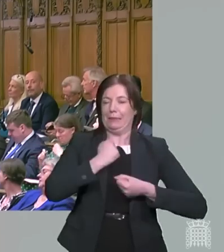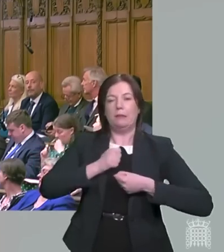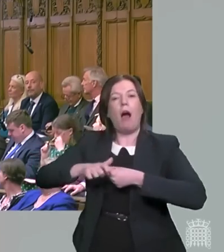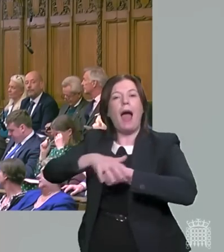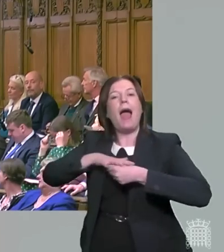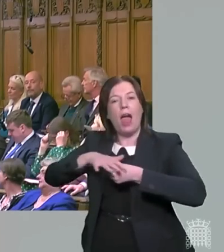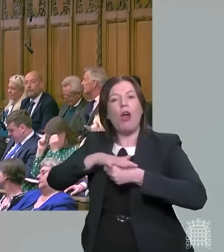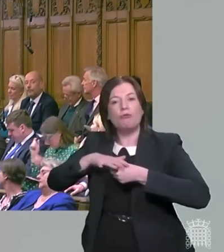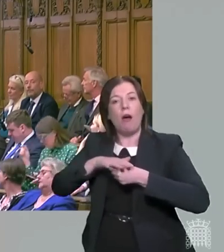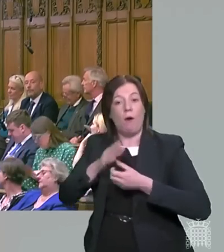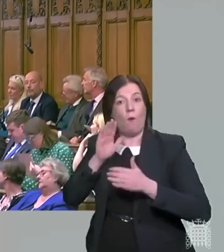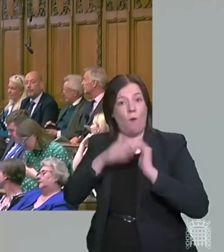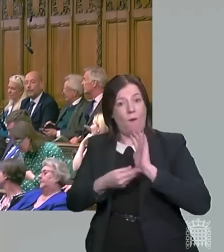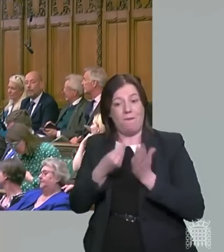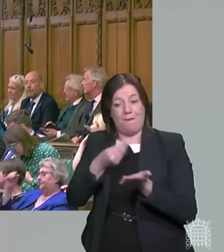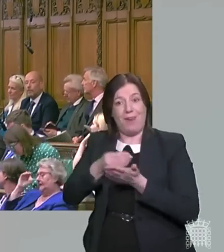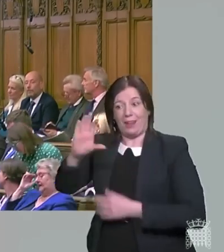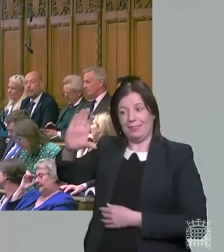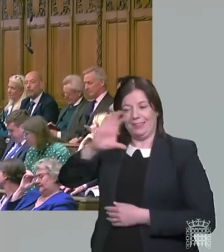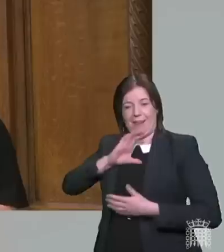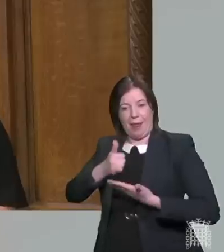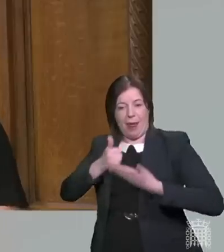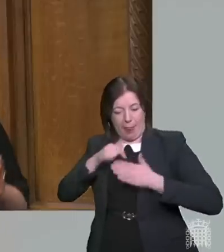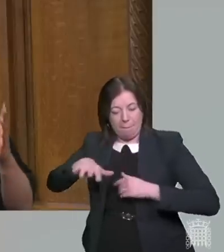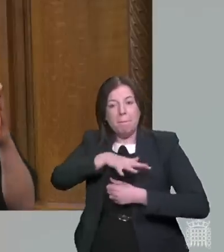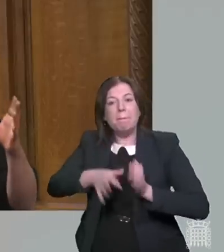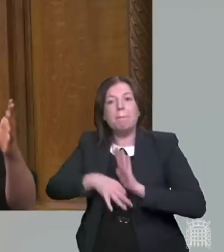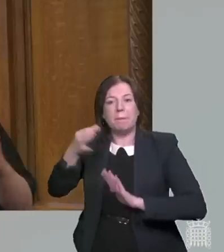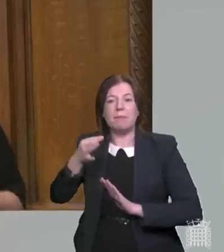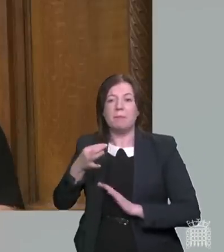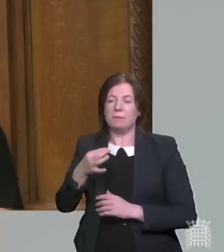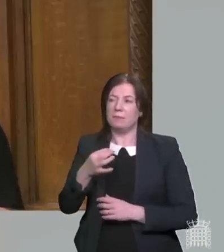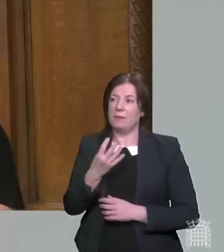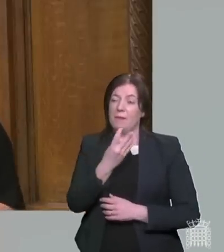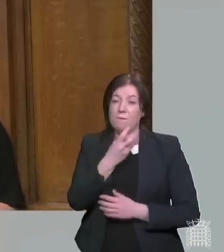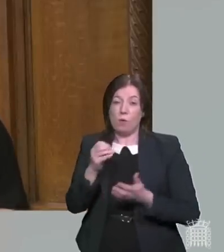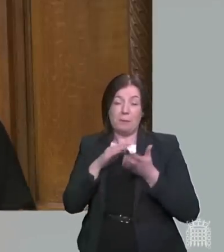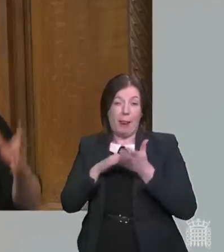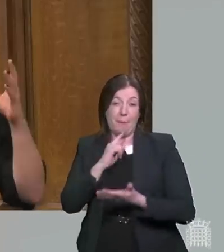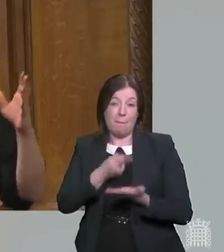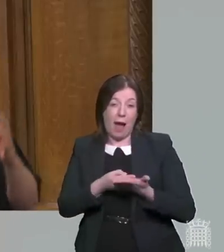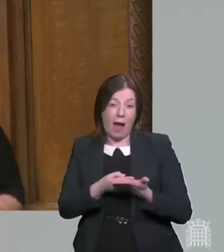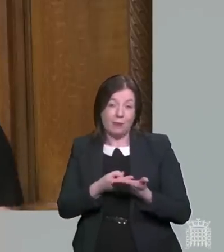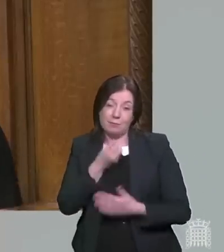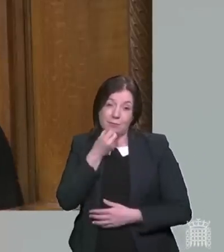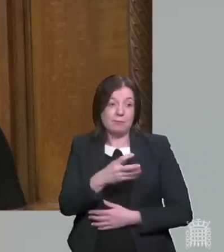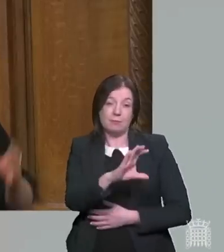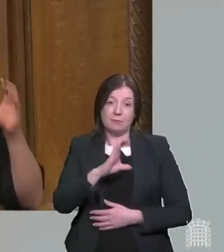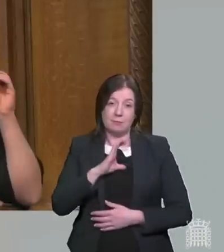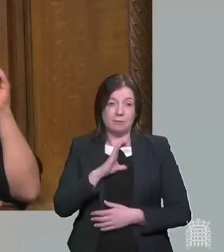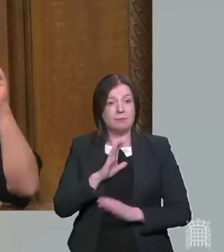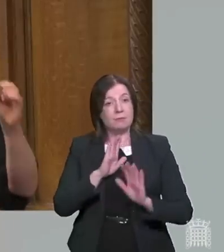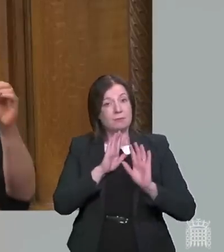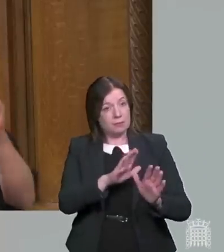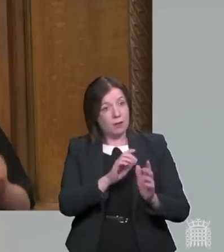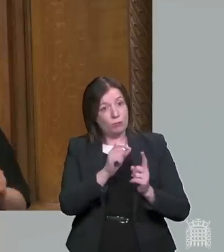difference that the levelling up funding will make. This is a historic investment with over £40 million secured. So does he agree with me that we're